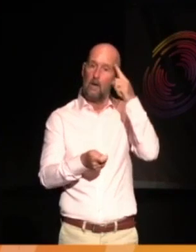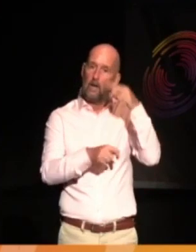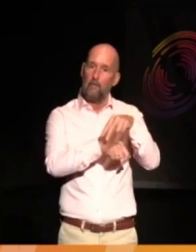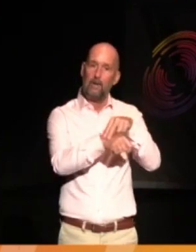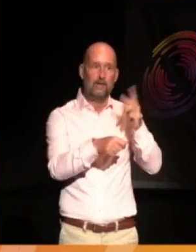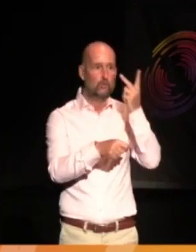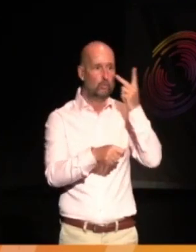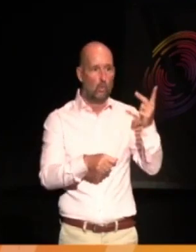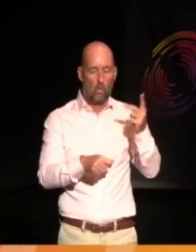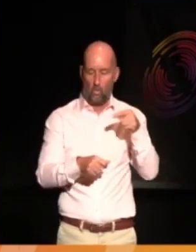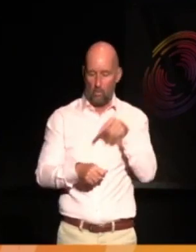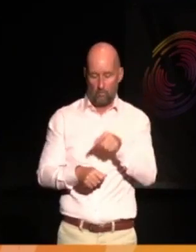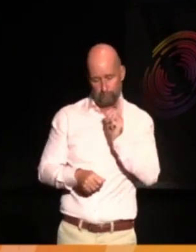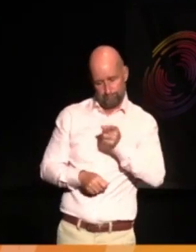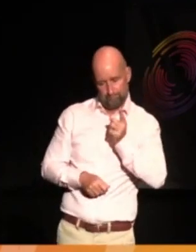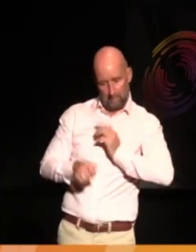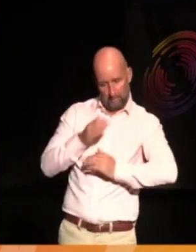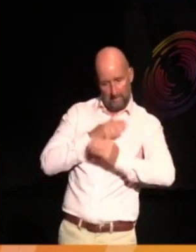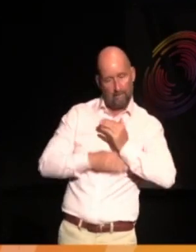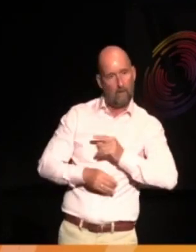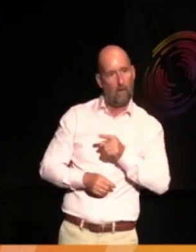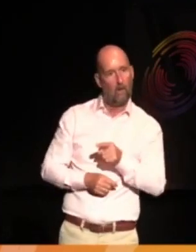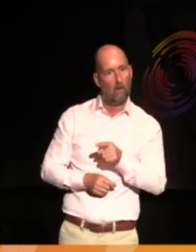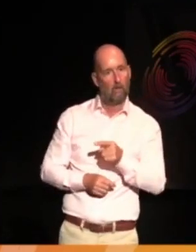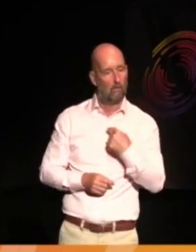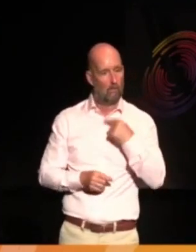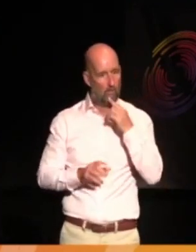me directions and,